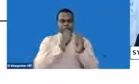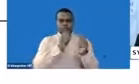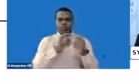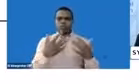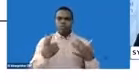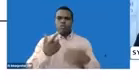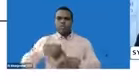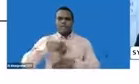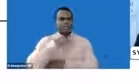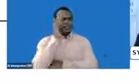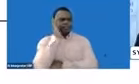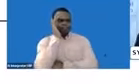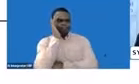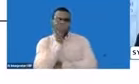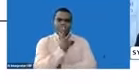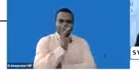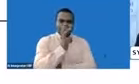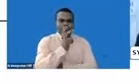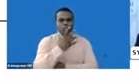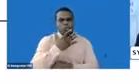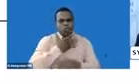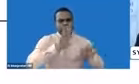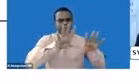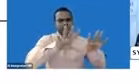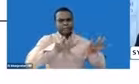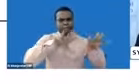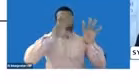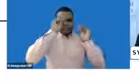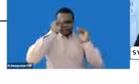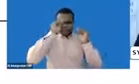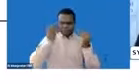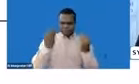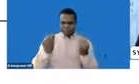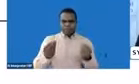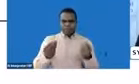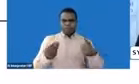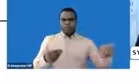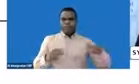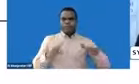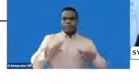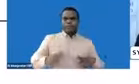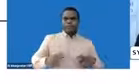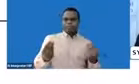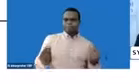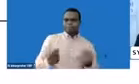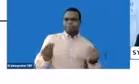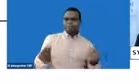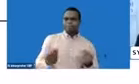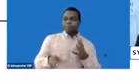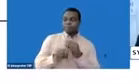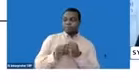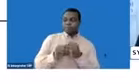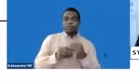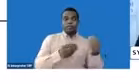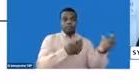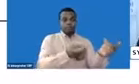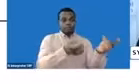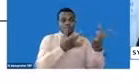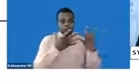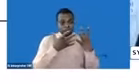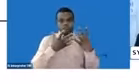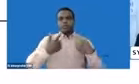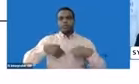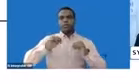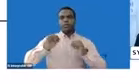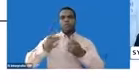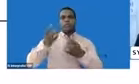Researching this feedback mechanism, we all think that an improved feedback mechanism alone is